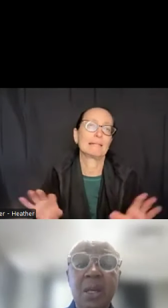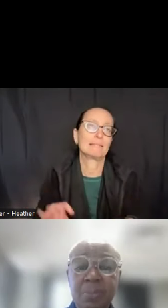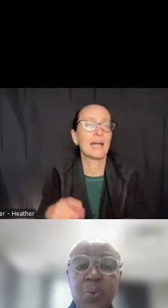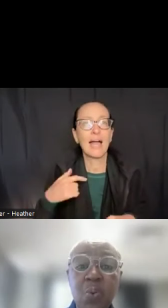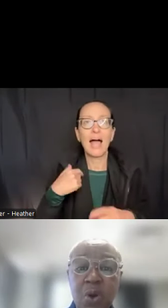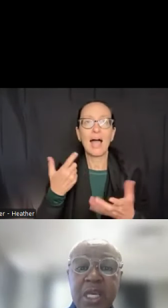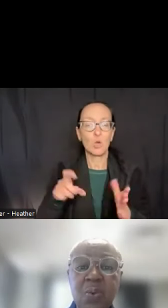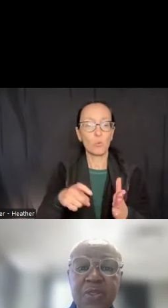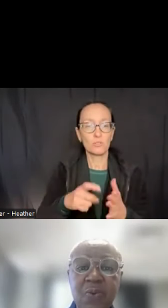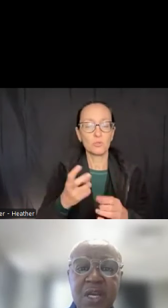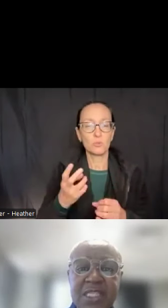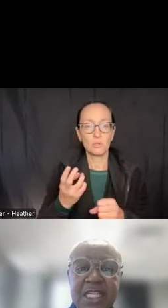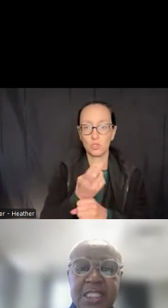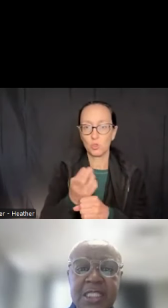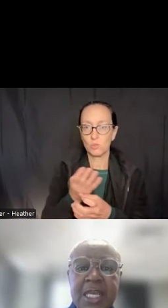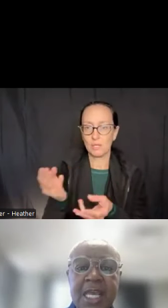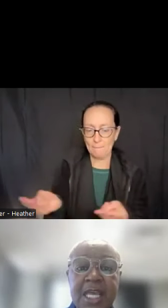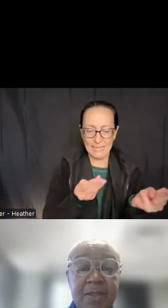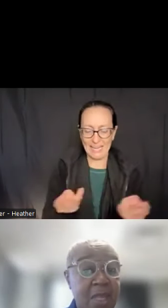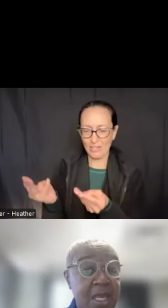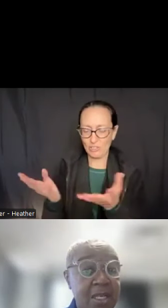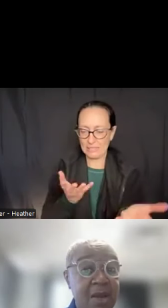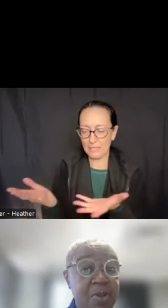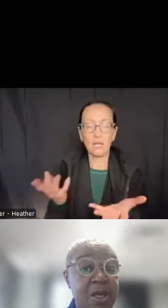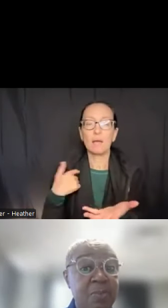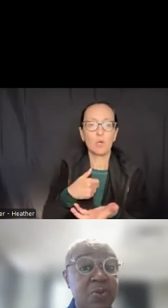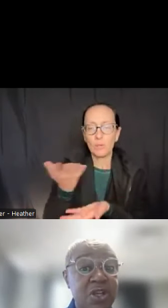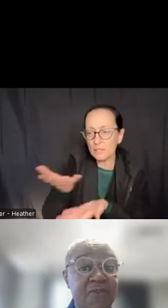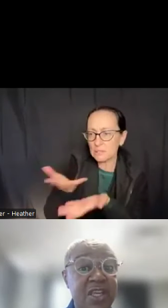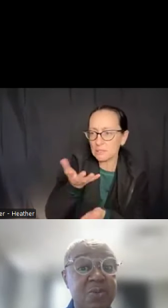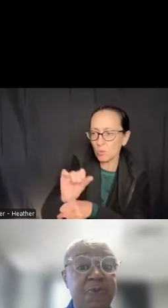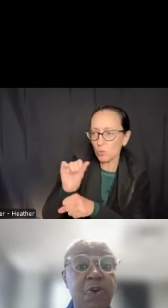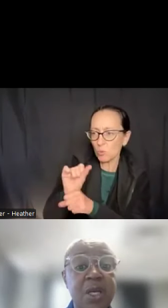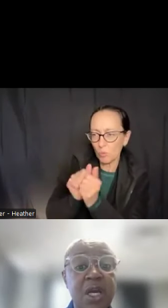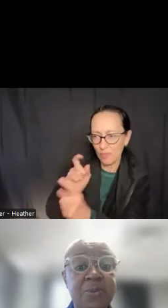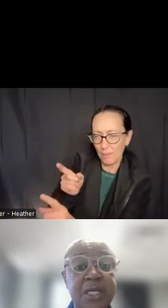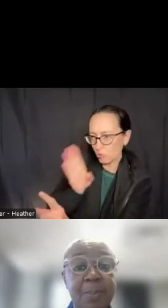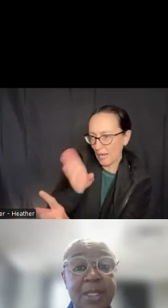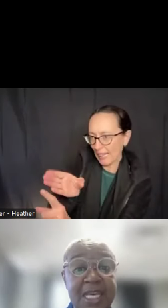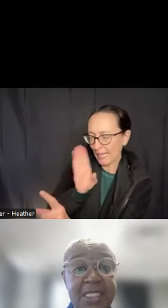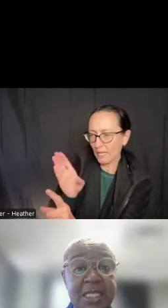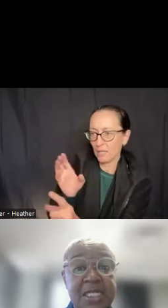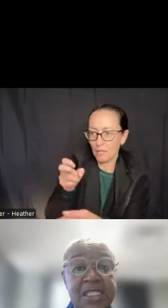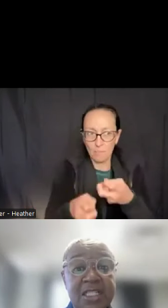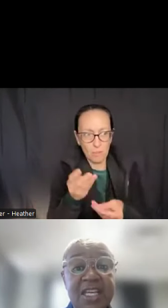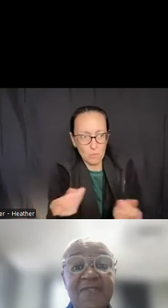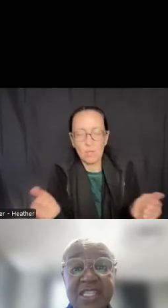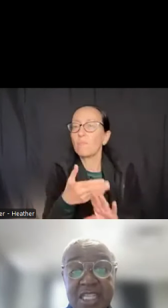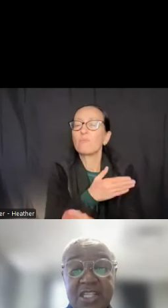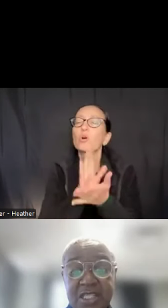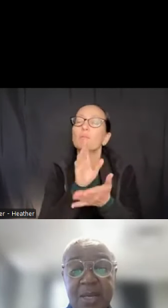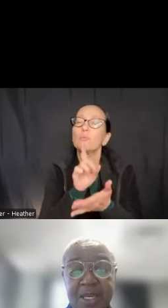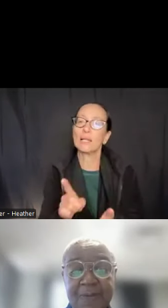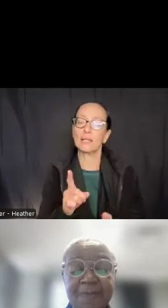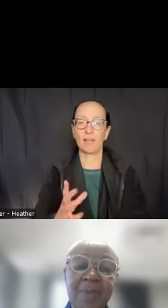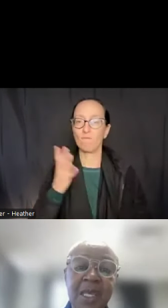but that we're working with the resident and helping them to resolve the issue before it becomes a complaint